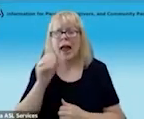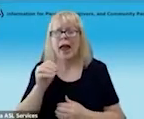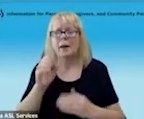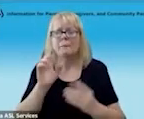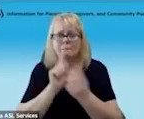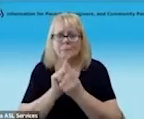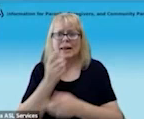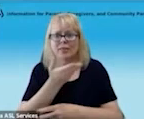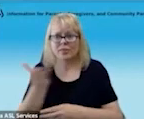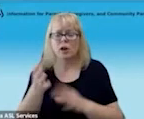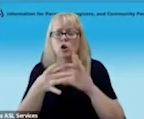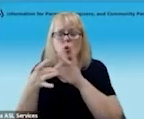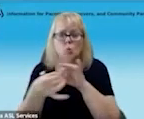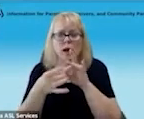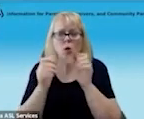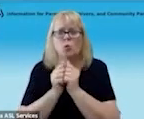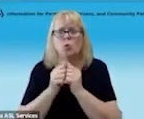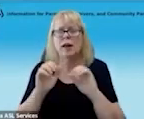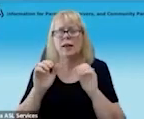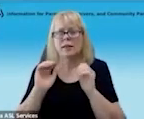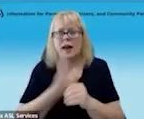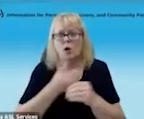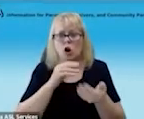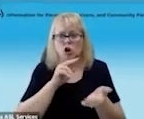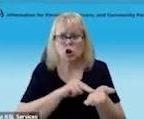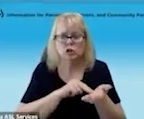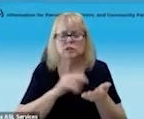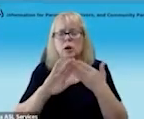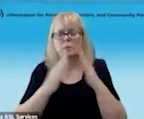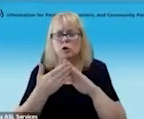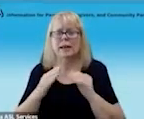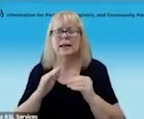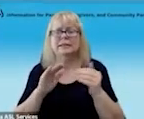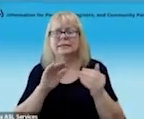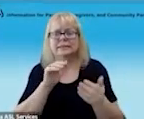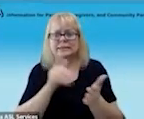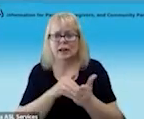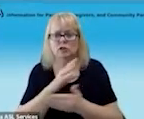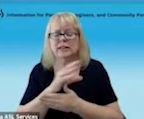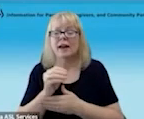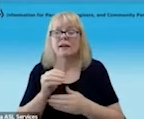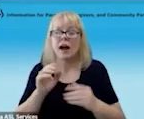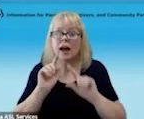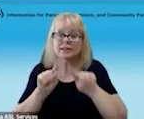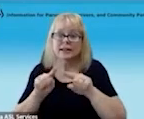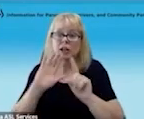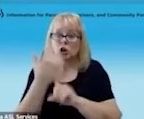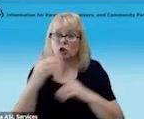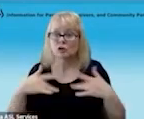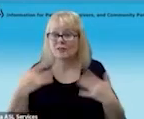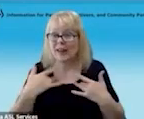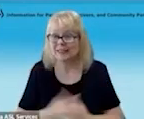importantly, we meet people where they are, which means going to the schools, going out to the Bureau of Indian Education